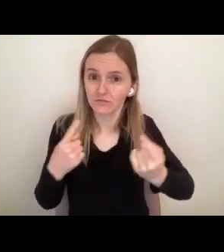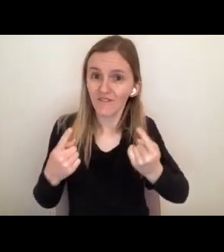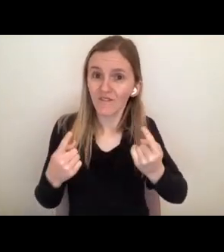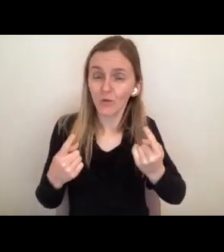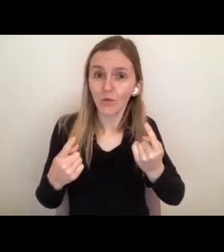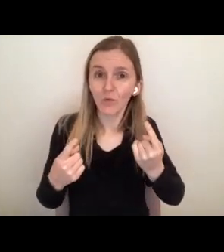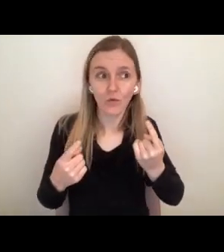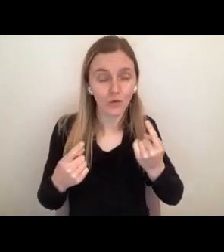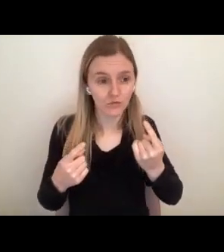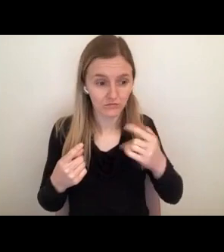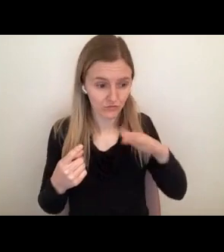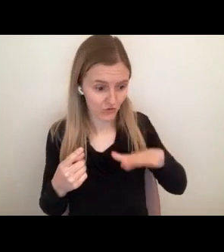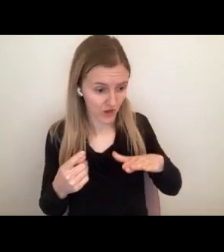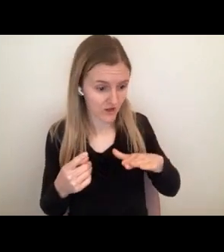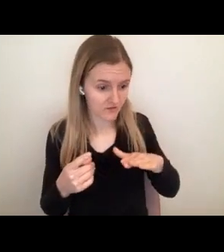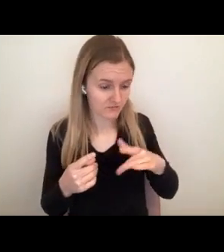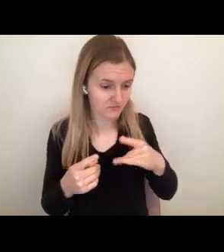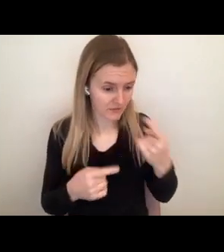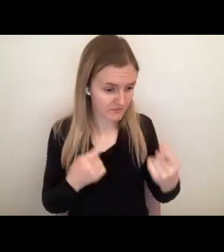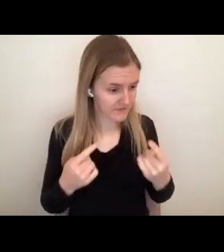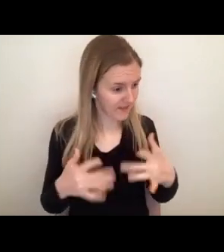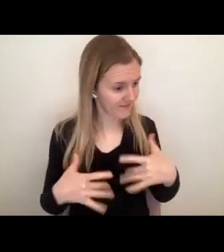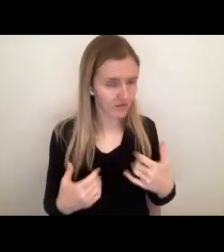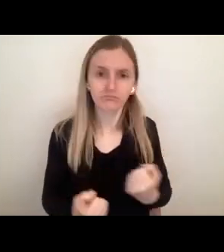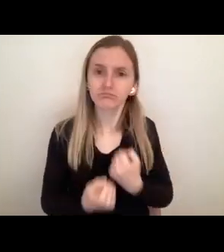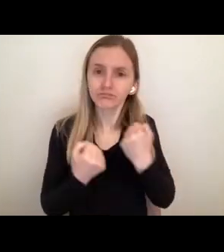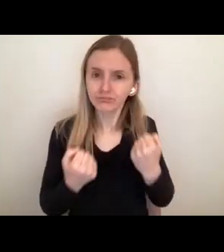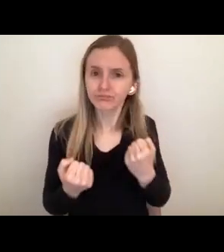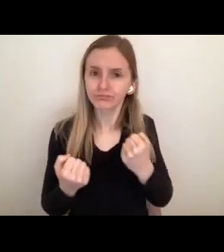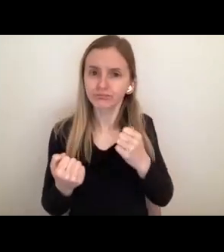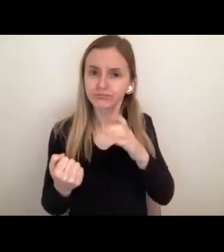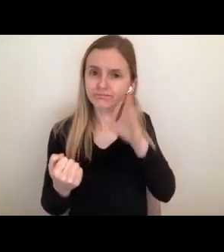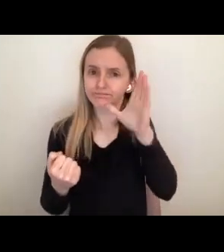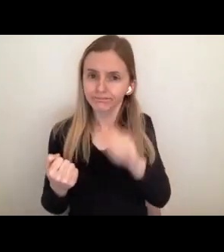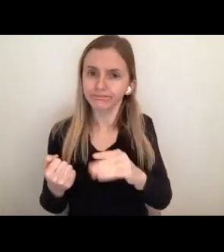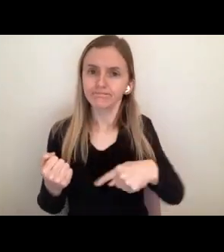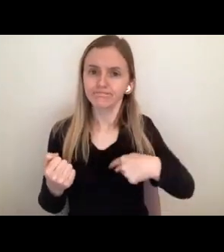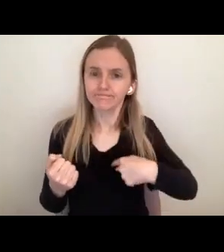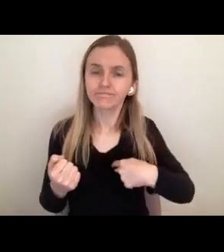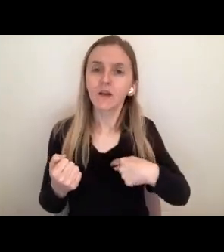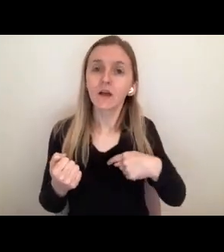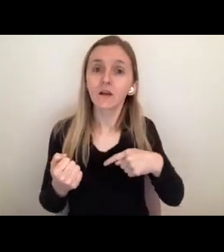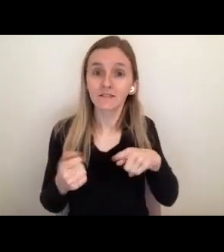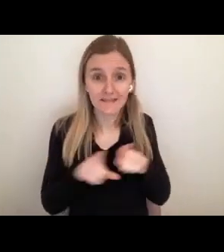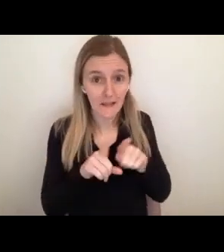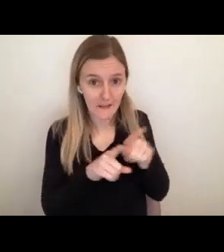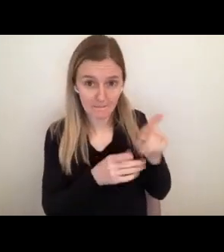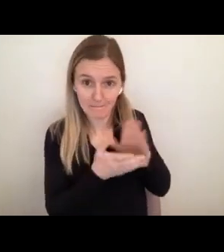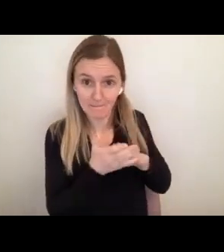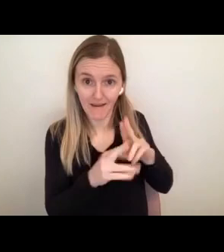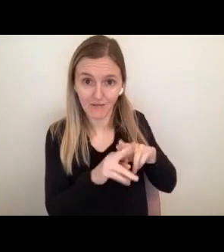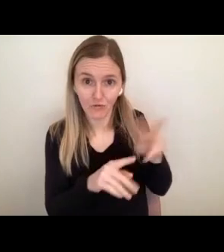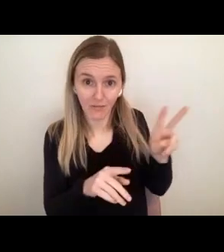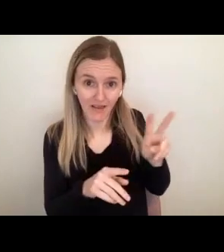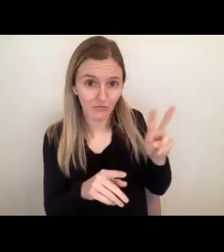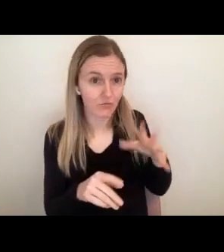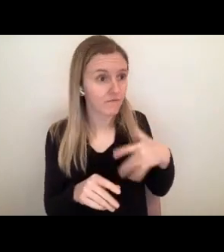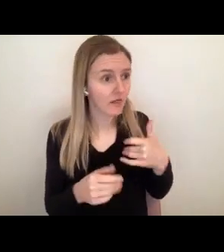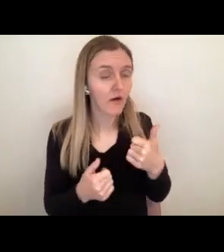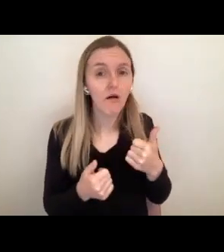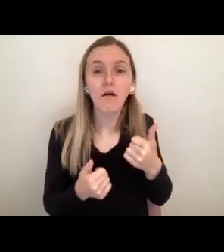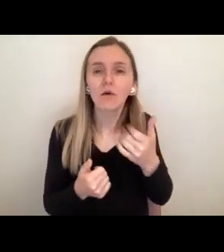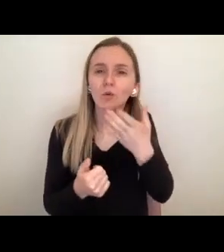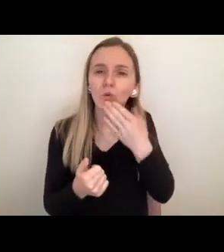as well. I feel that there's sort of in through the years, because of maybe the way that we've